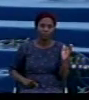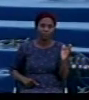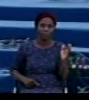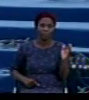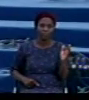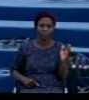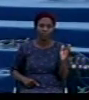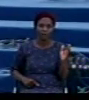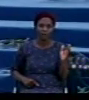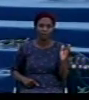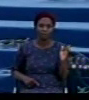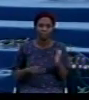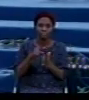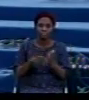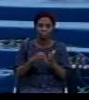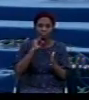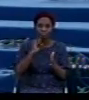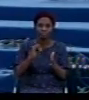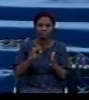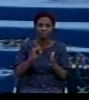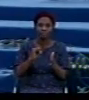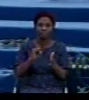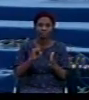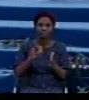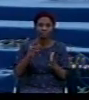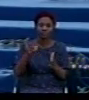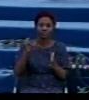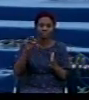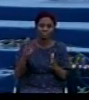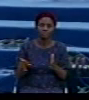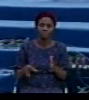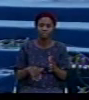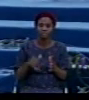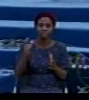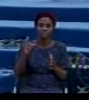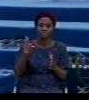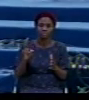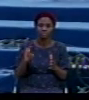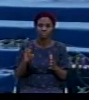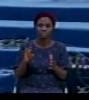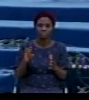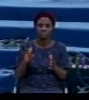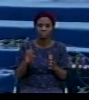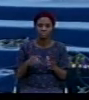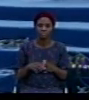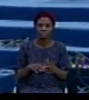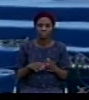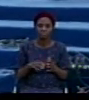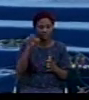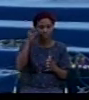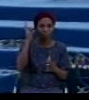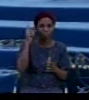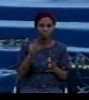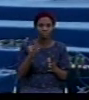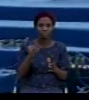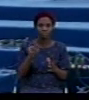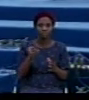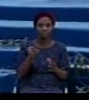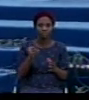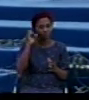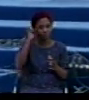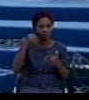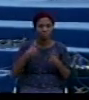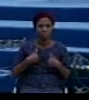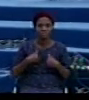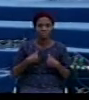This is Mr. Adekunle Oluyemi, was involved in an accident since 2014 and sustained a